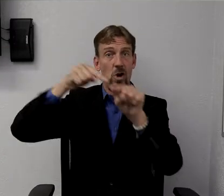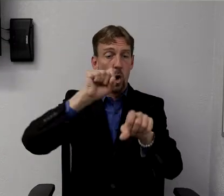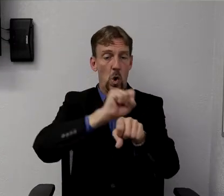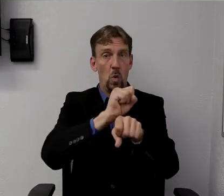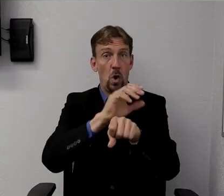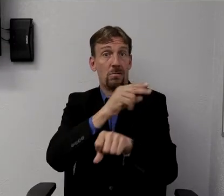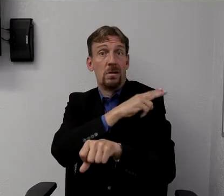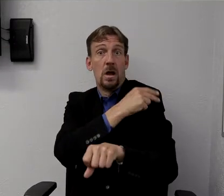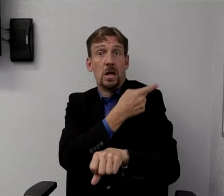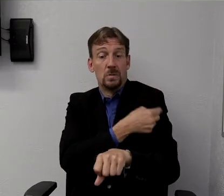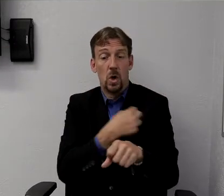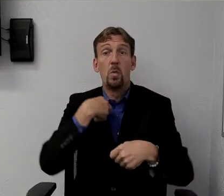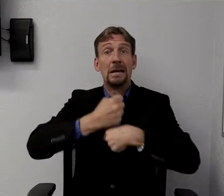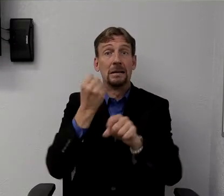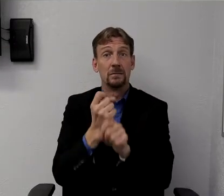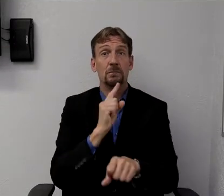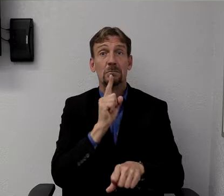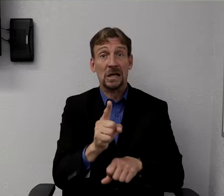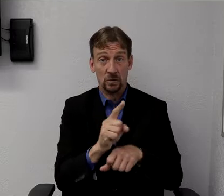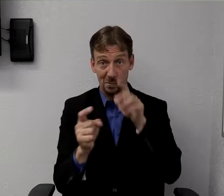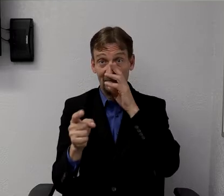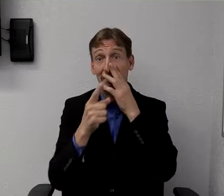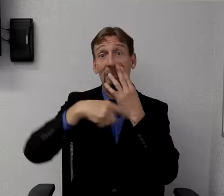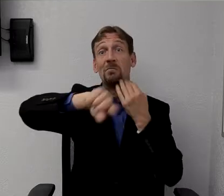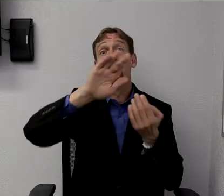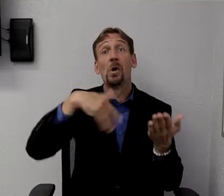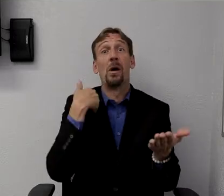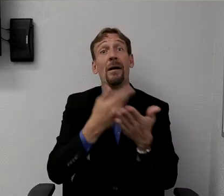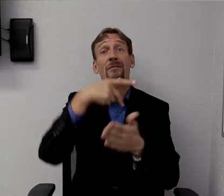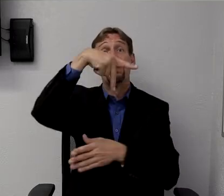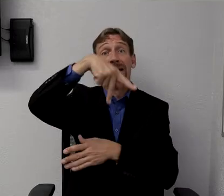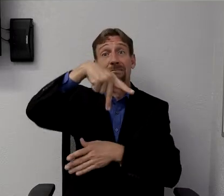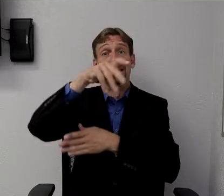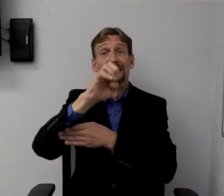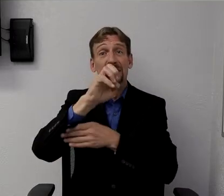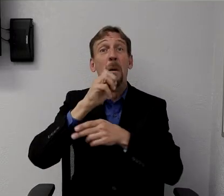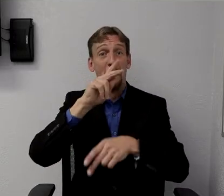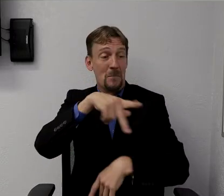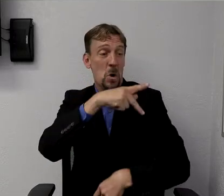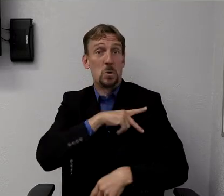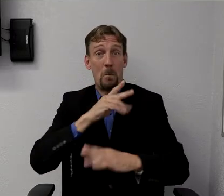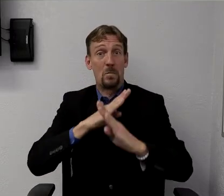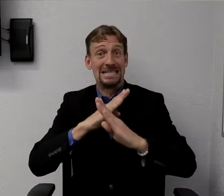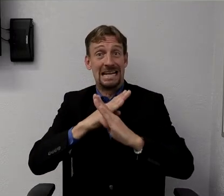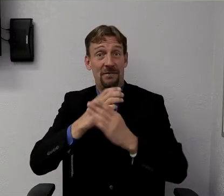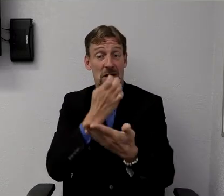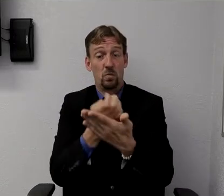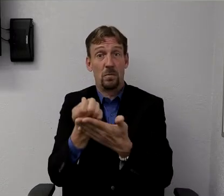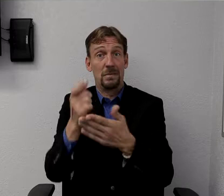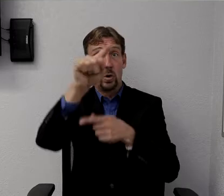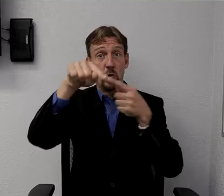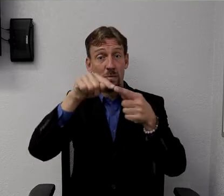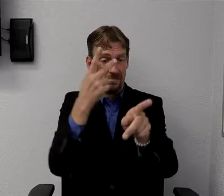they all have the personal protective equipment that they need when they're taking care of patients. And again, that really